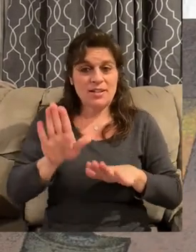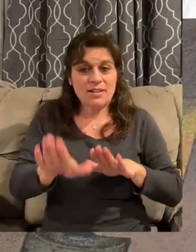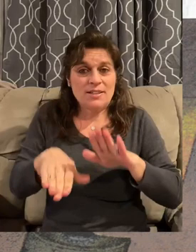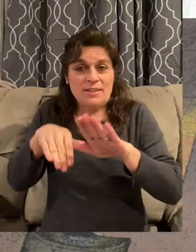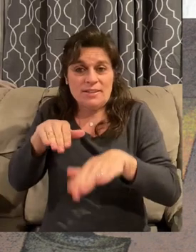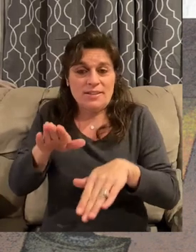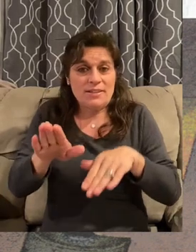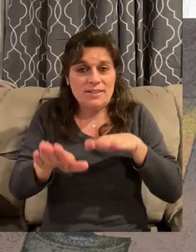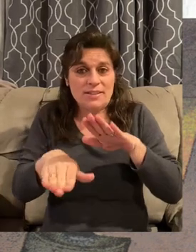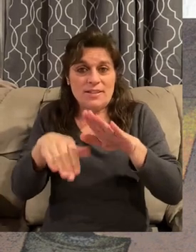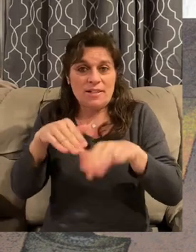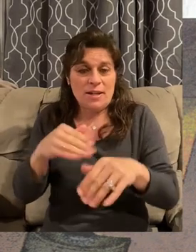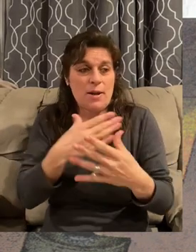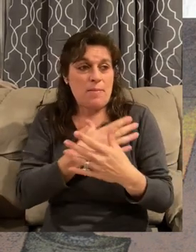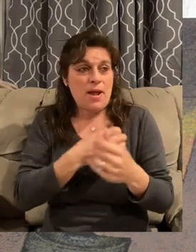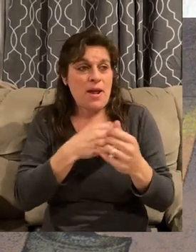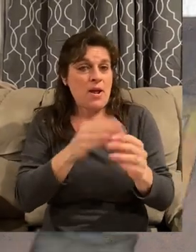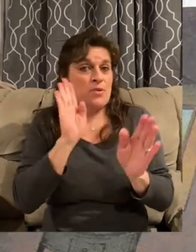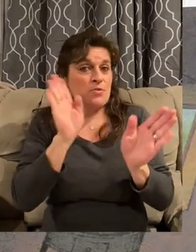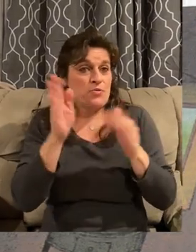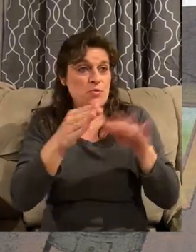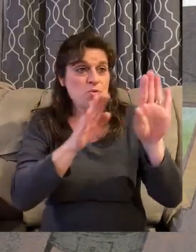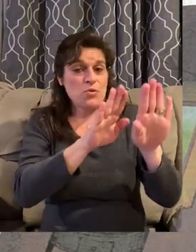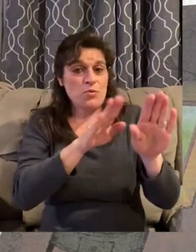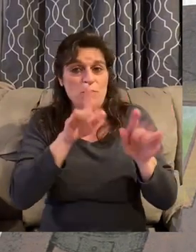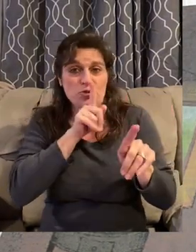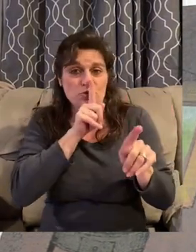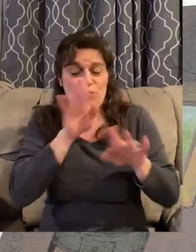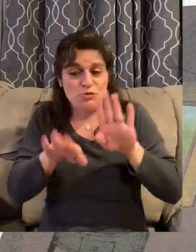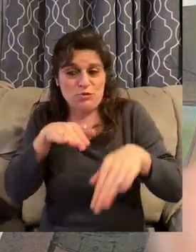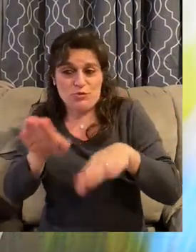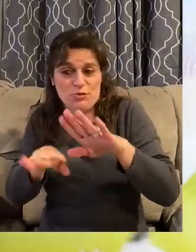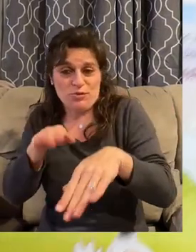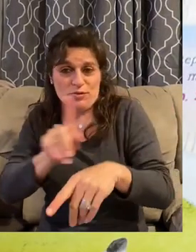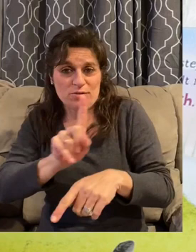and tiptoed past Bear's bedroom